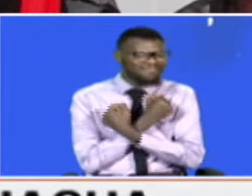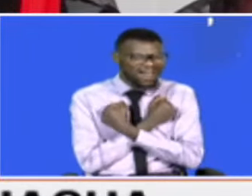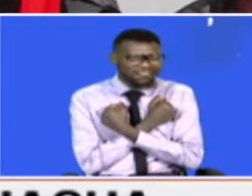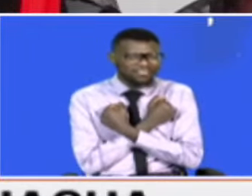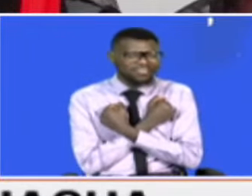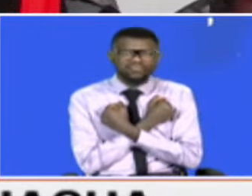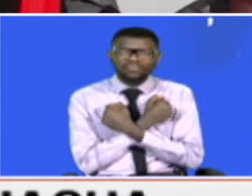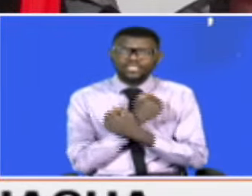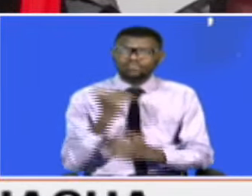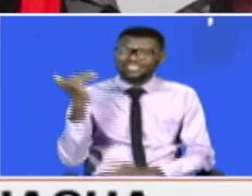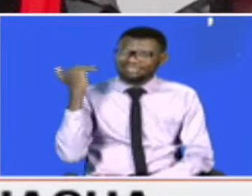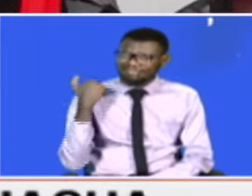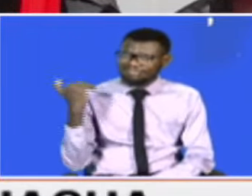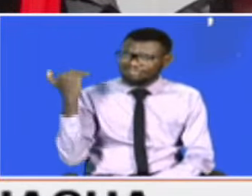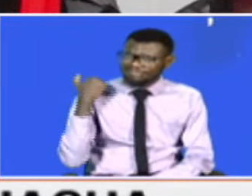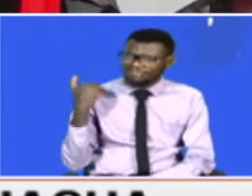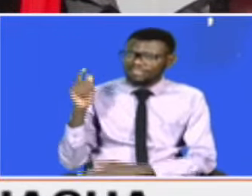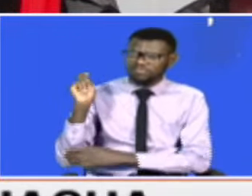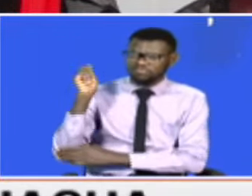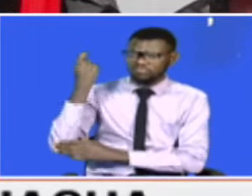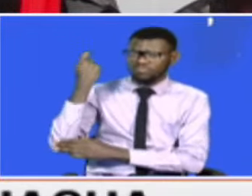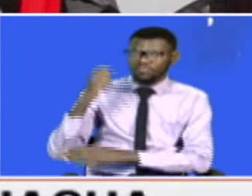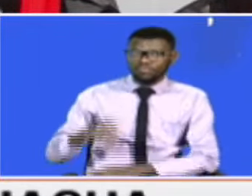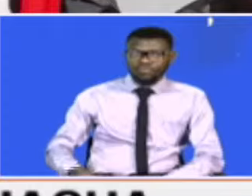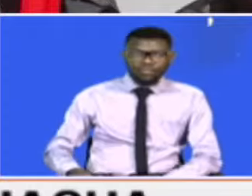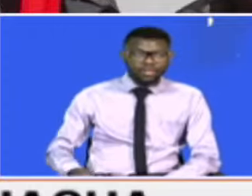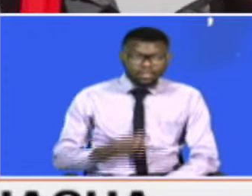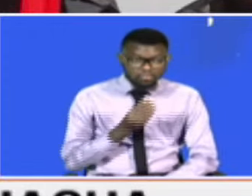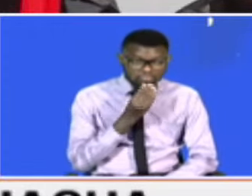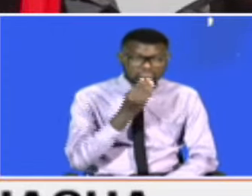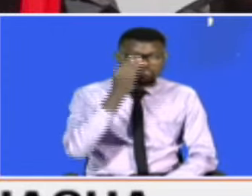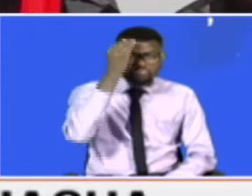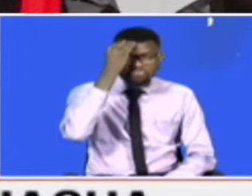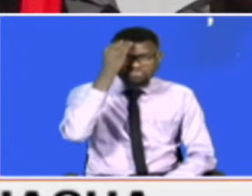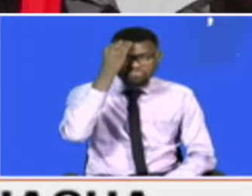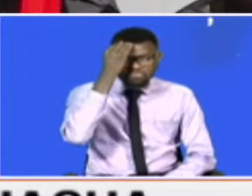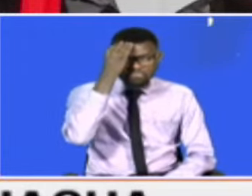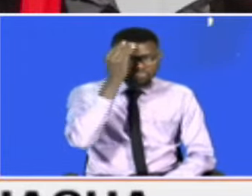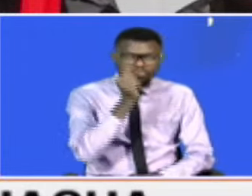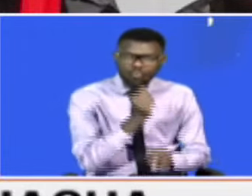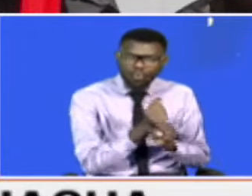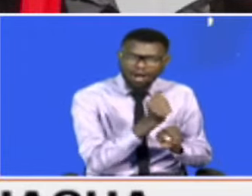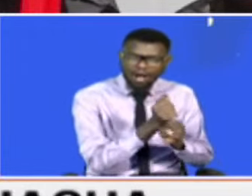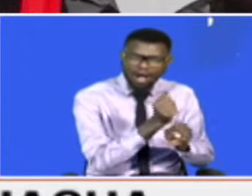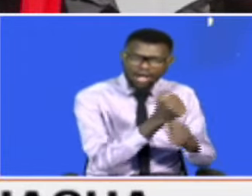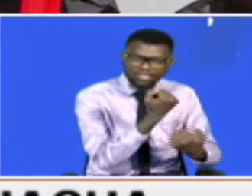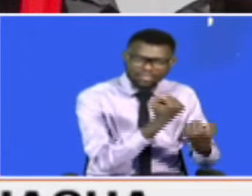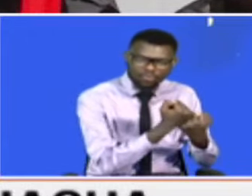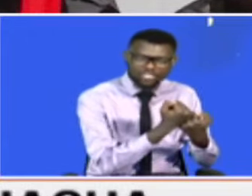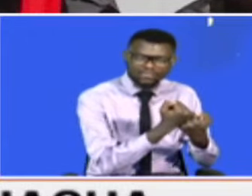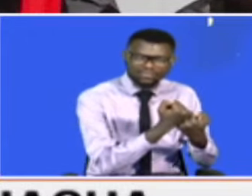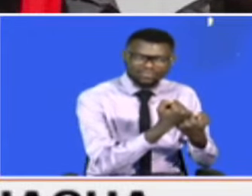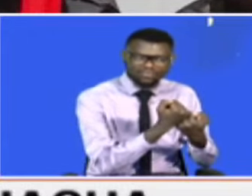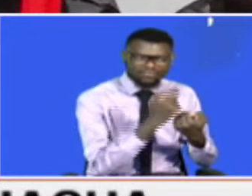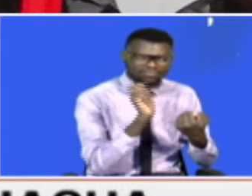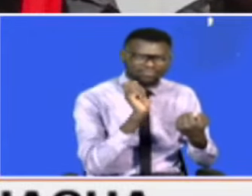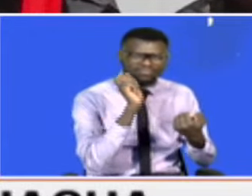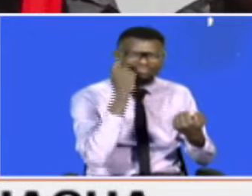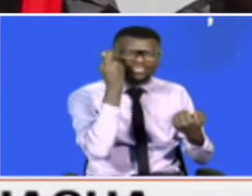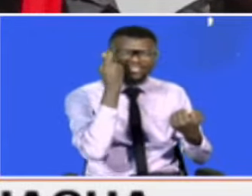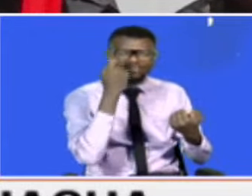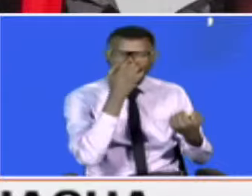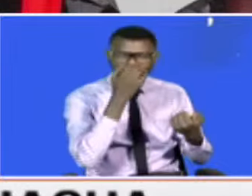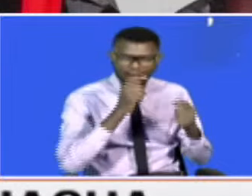wanahakishia rais moto usiku. Mchana wanaongea wako pamoja na rais. Lakini usiku ndio watu wa